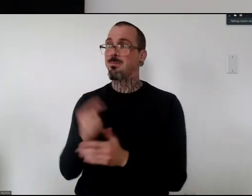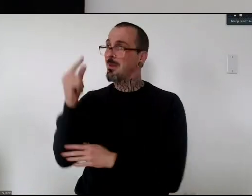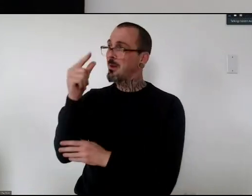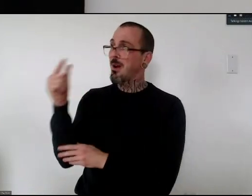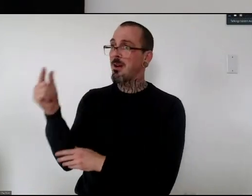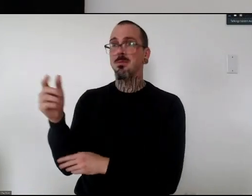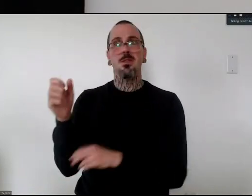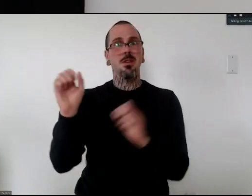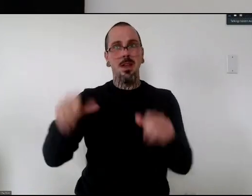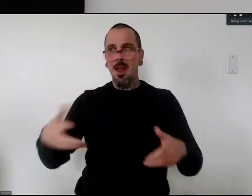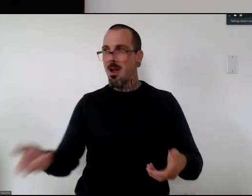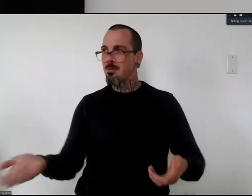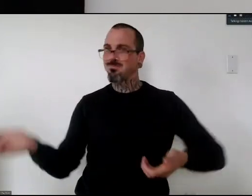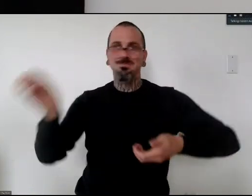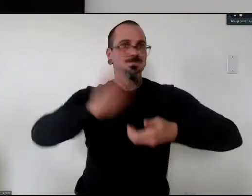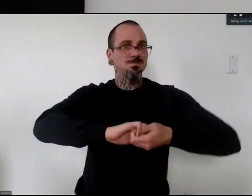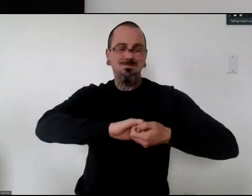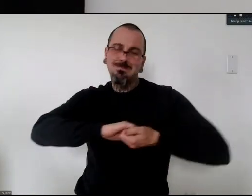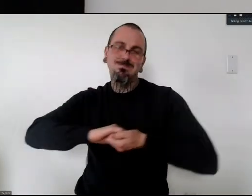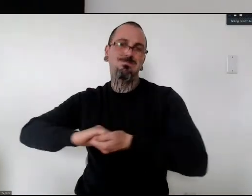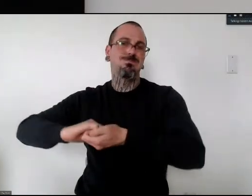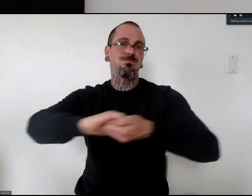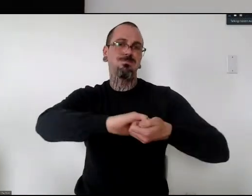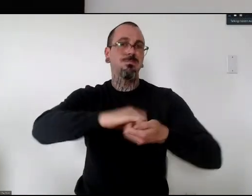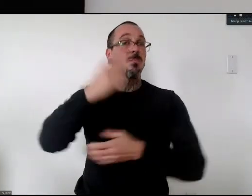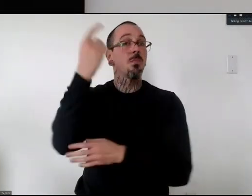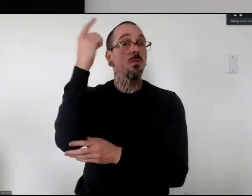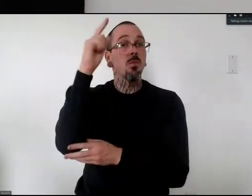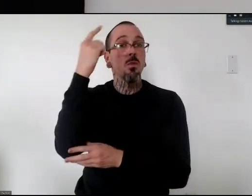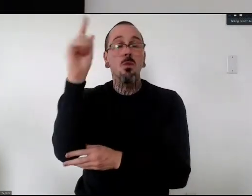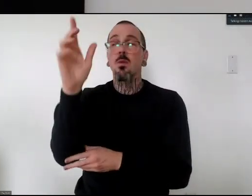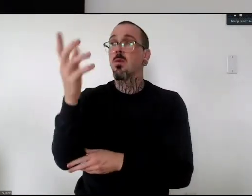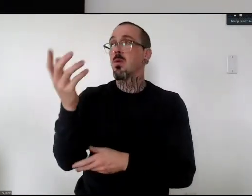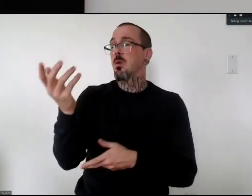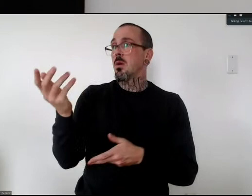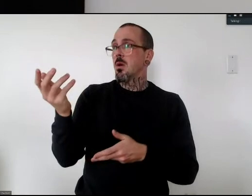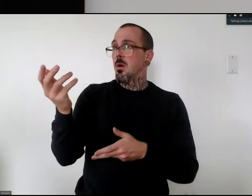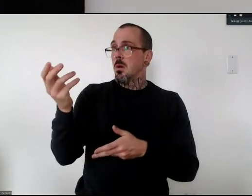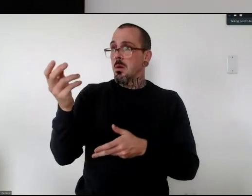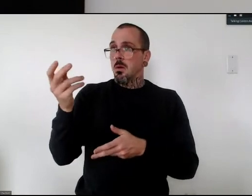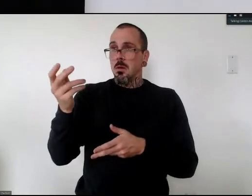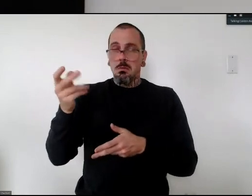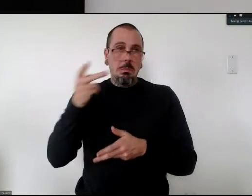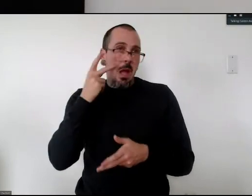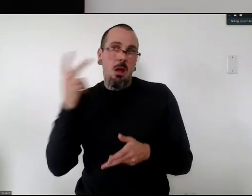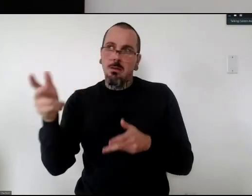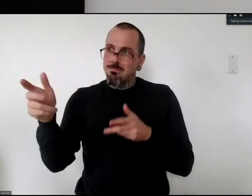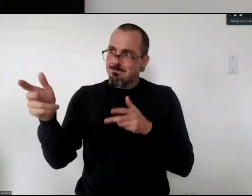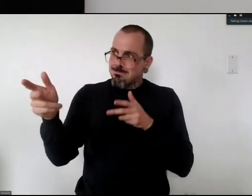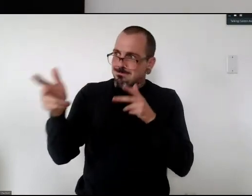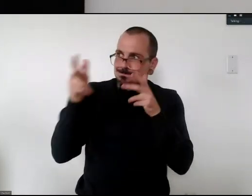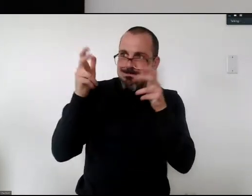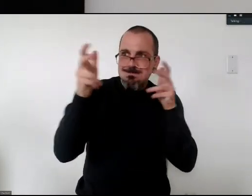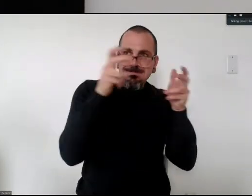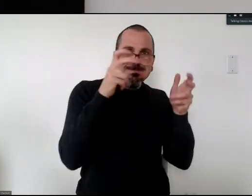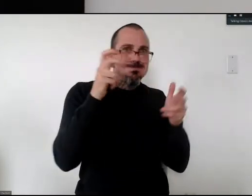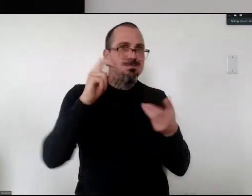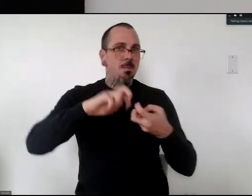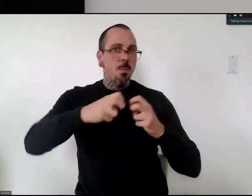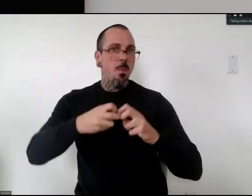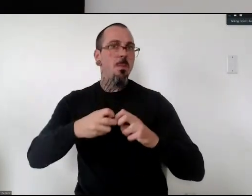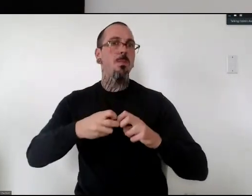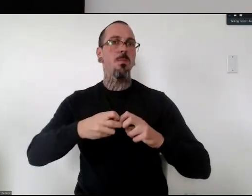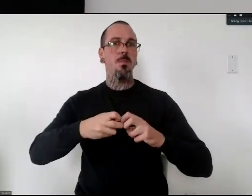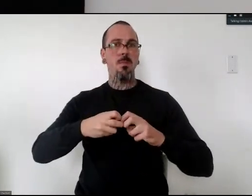to work together in solidarity and draw upon this period of heightened attention to gain support for local efforts to eliminate